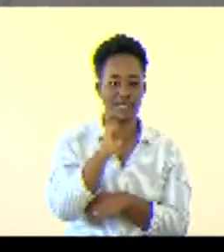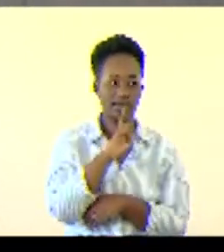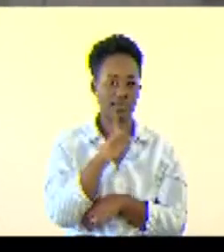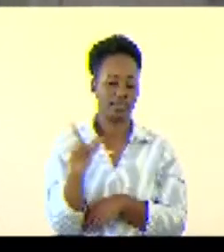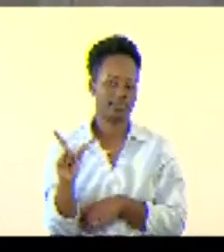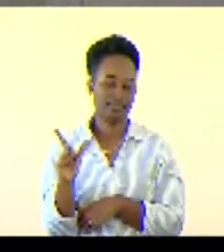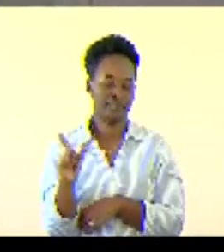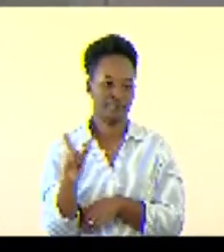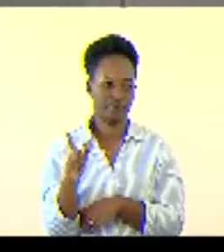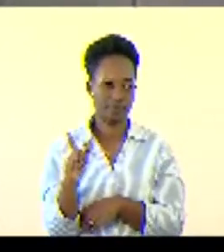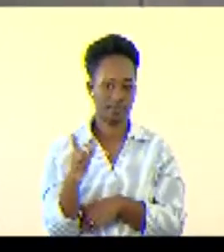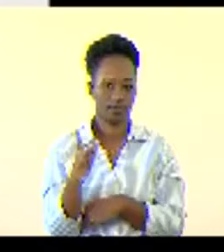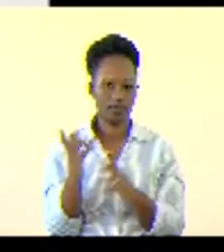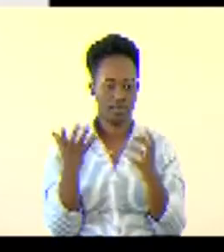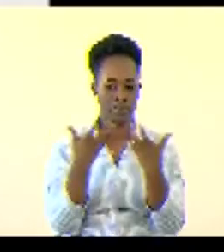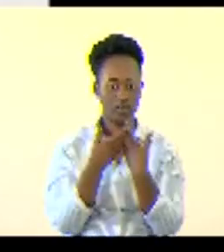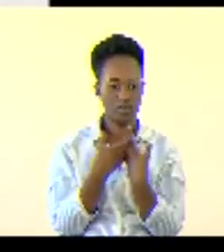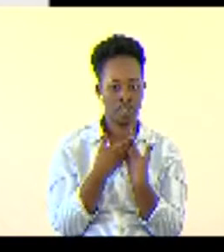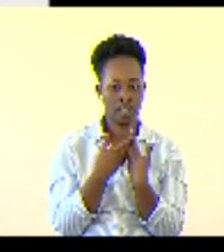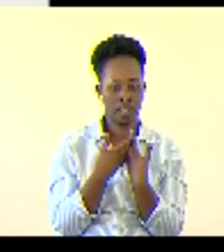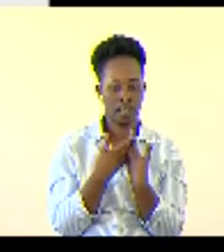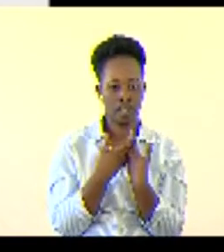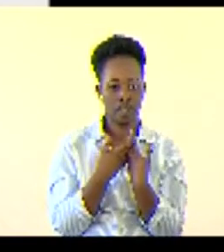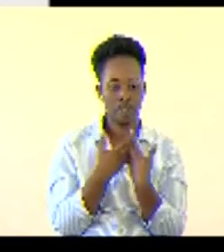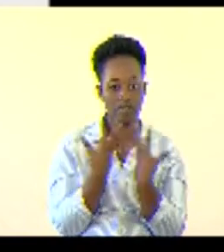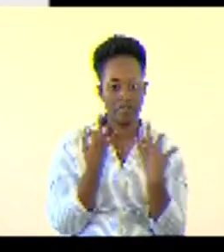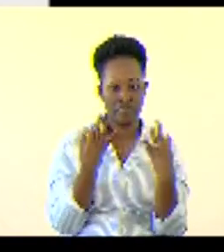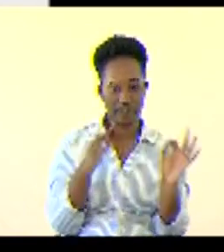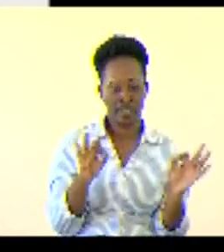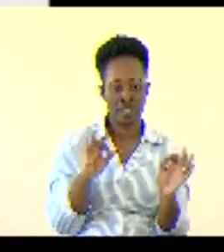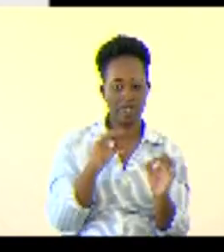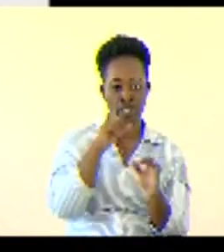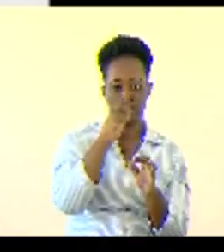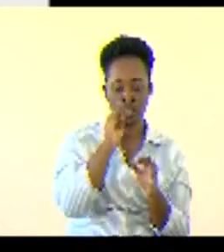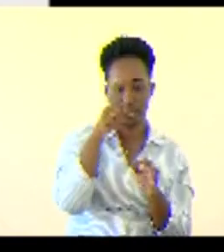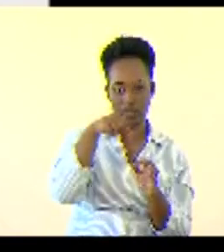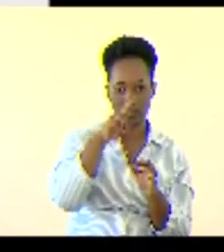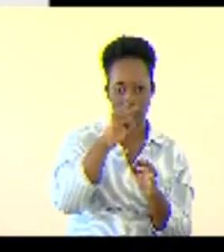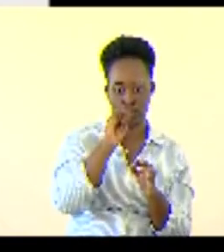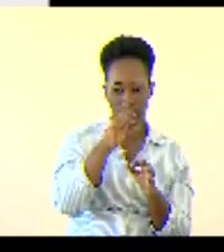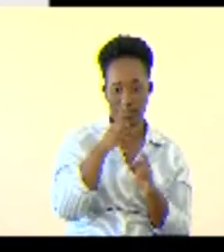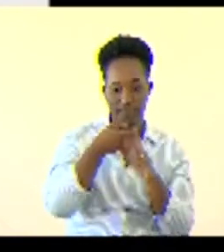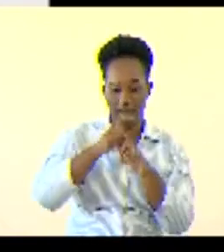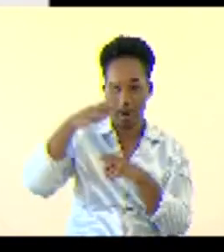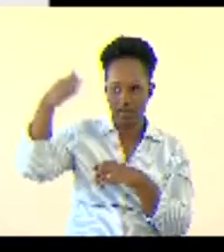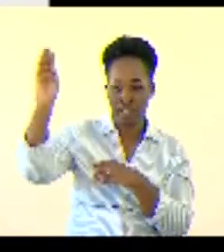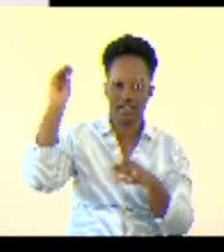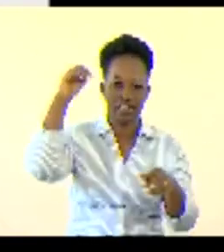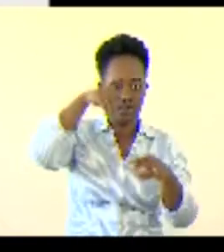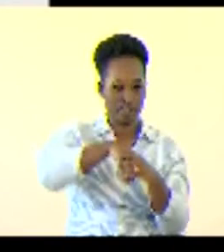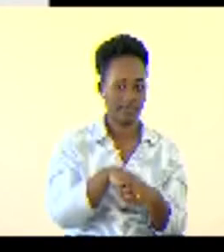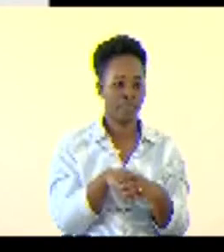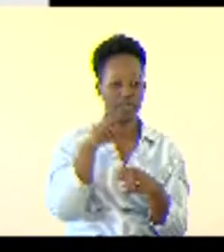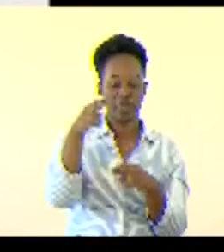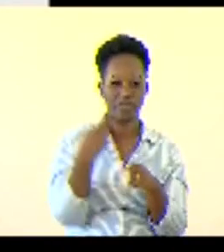dissolved substances refers to the fluid, liquid. Take them from outside into the inside. That one is